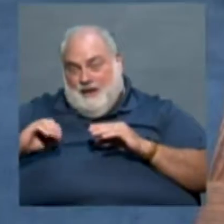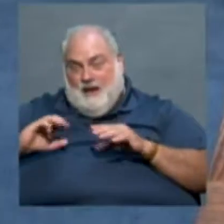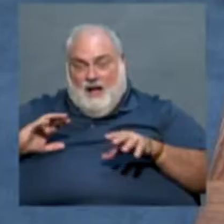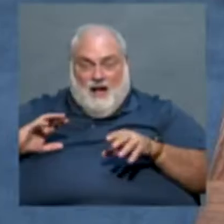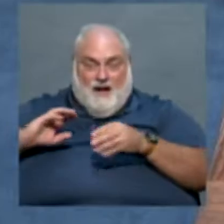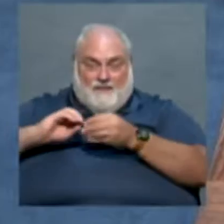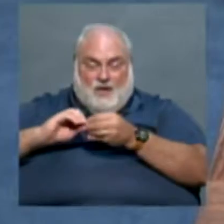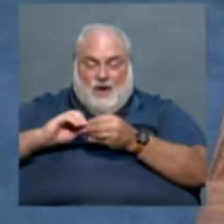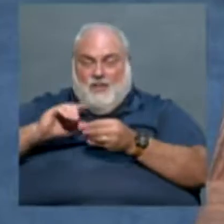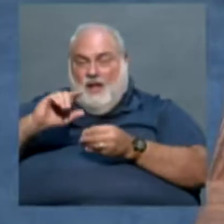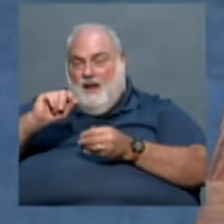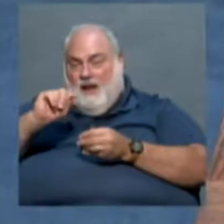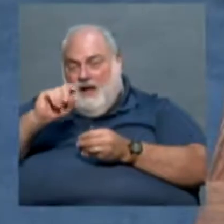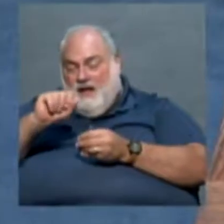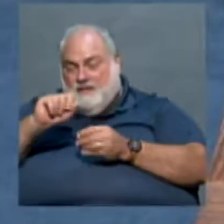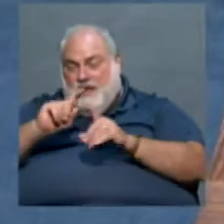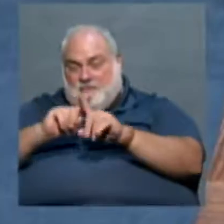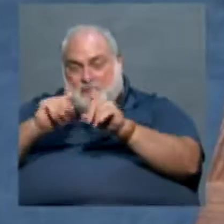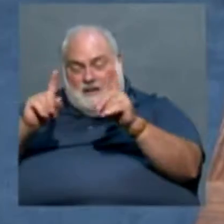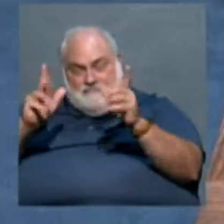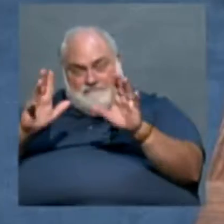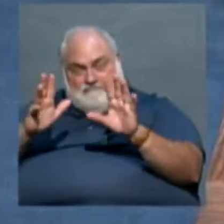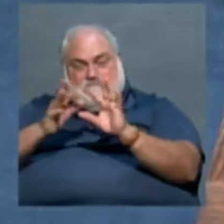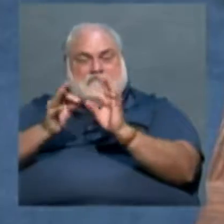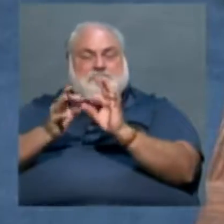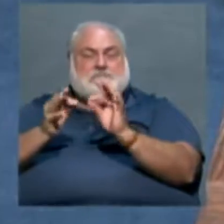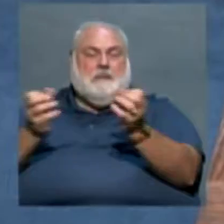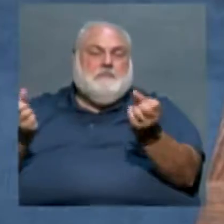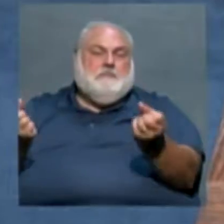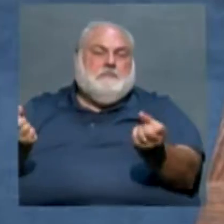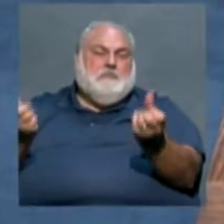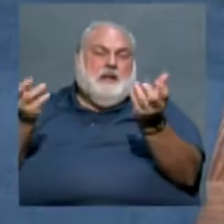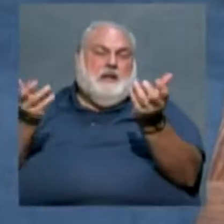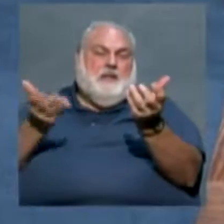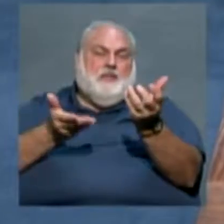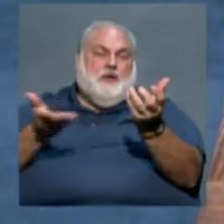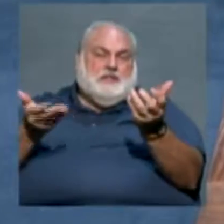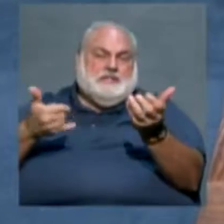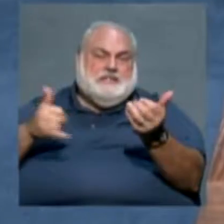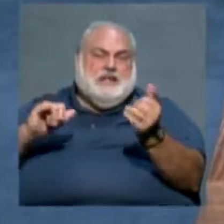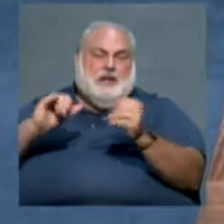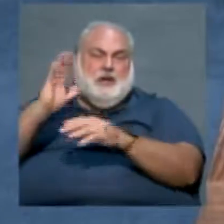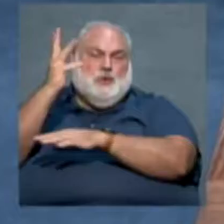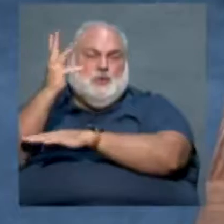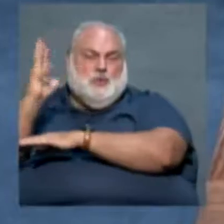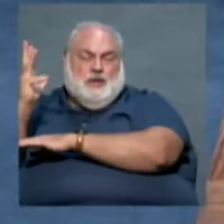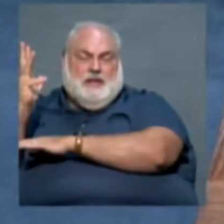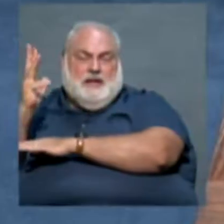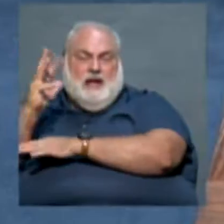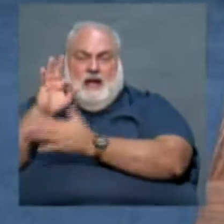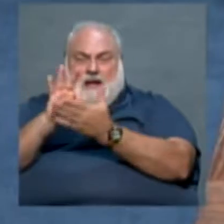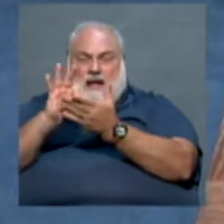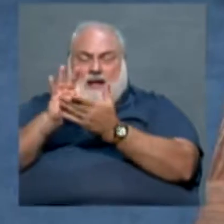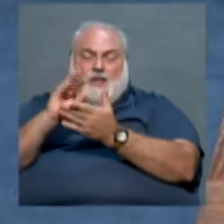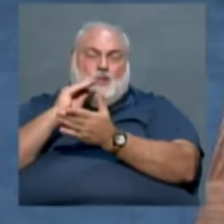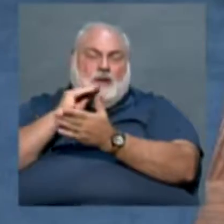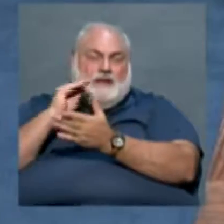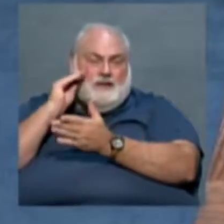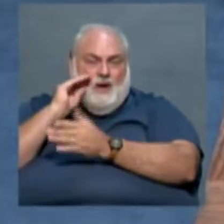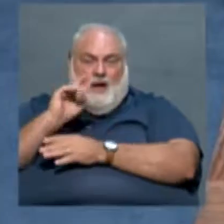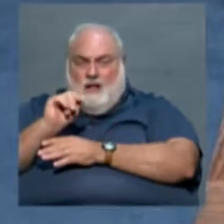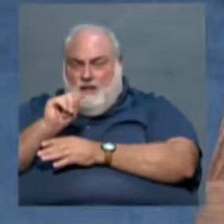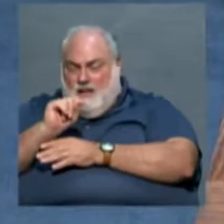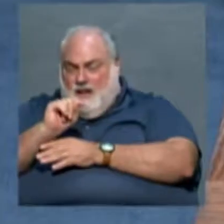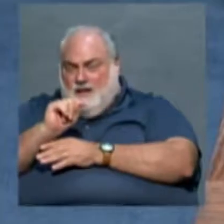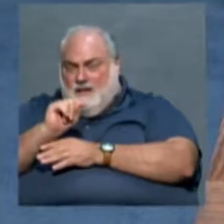lots. But as you know, as I said, a lot of those lots are wooded, and I don't count those against, as a residential lot.